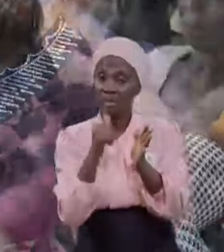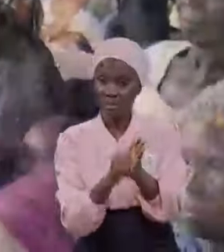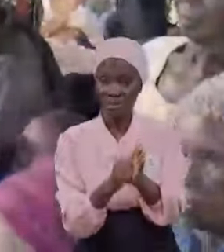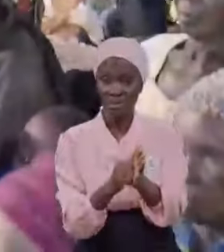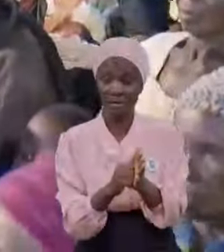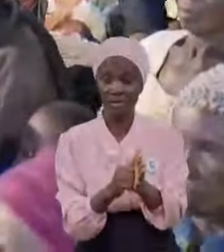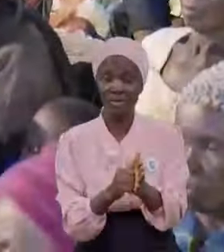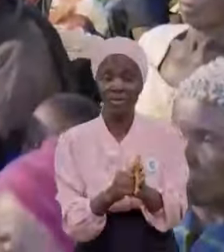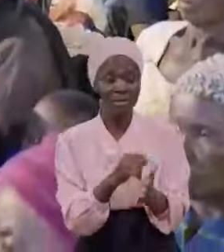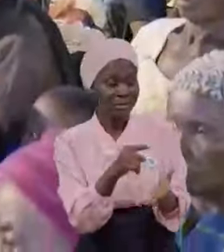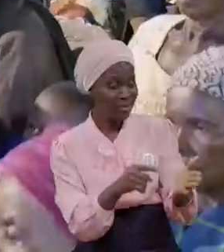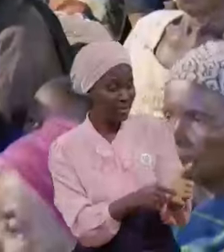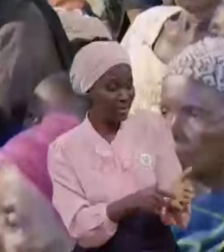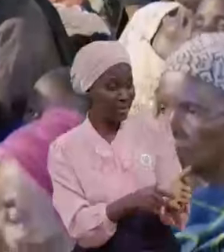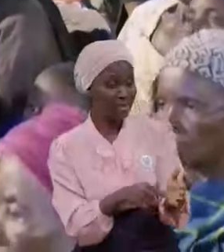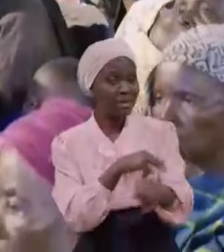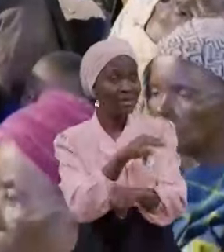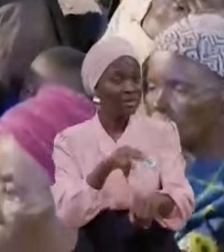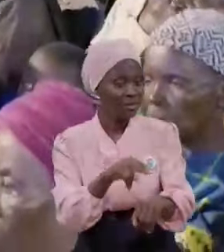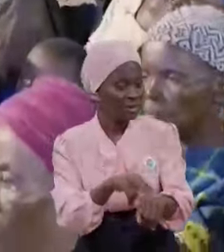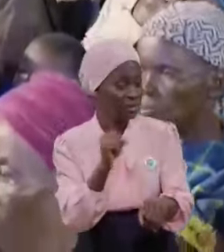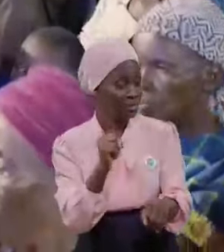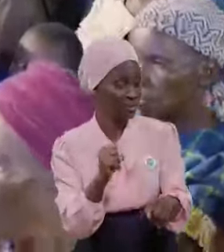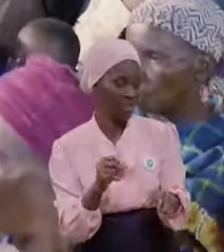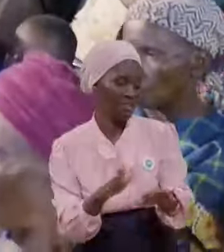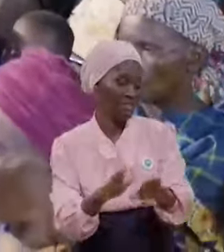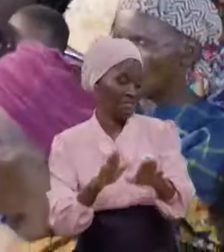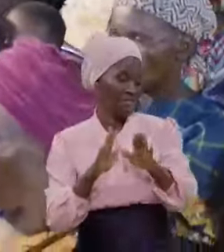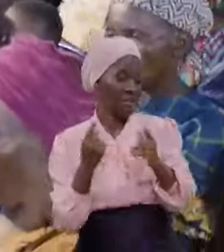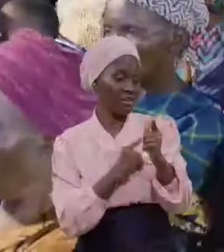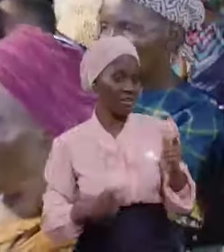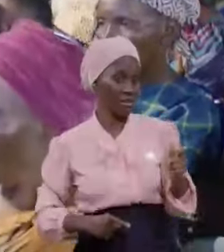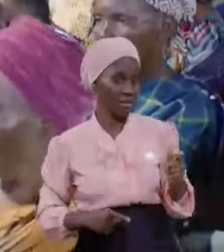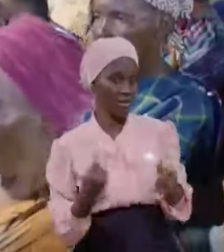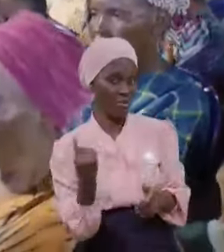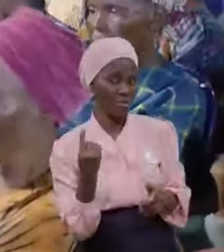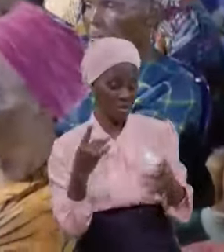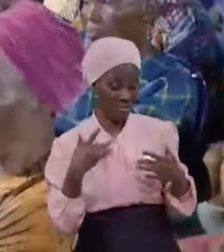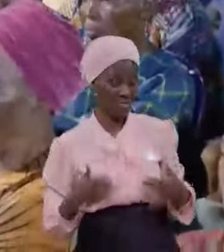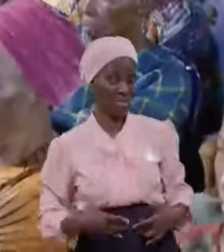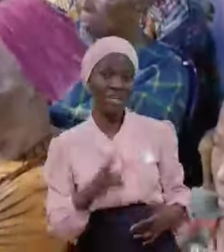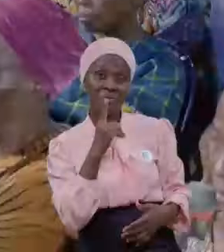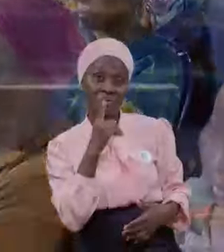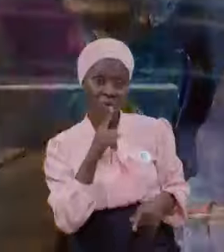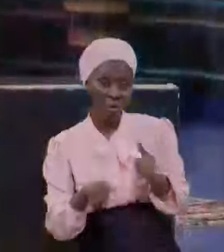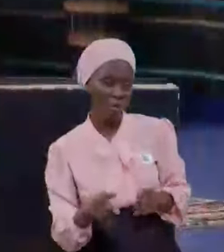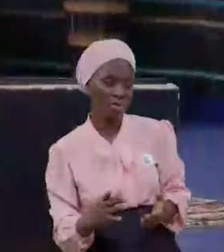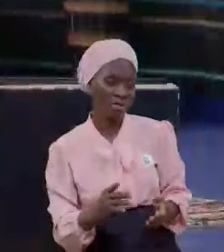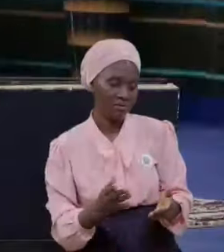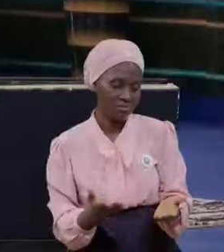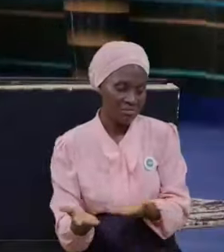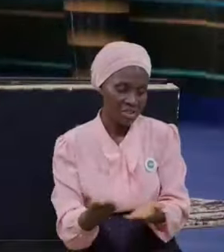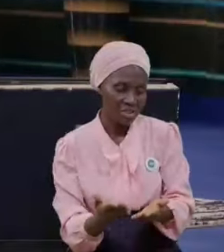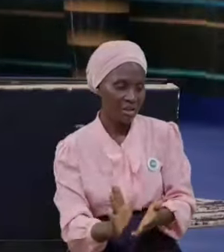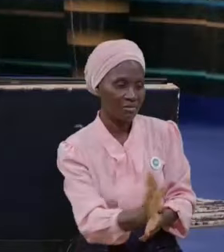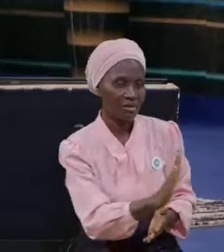Lord externally and served their graven images. You have a